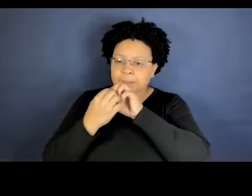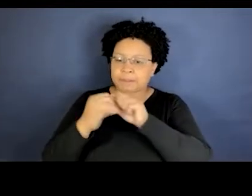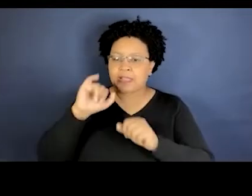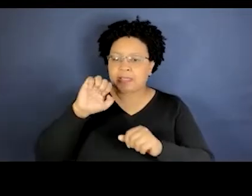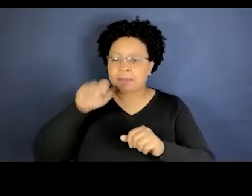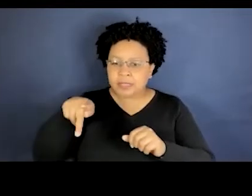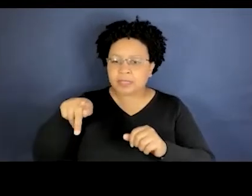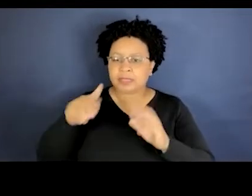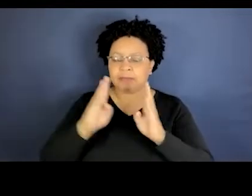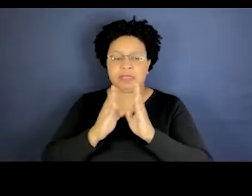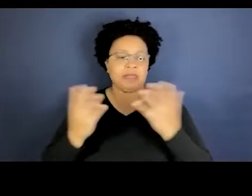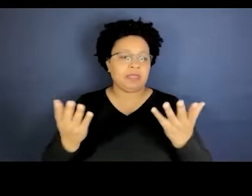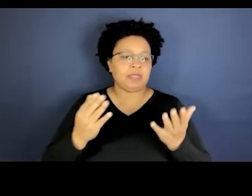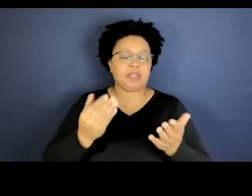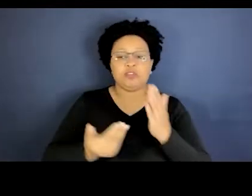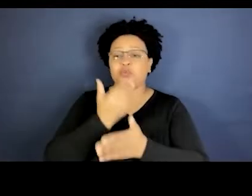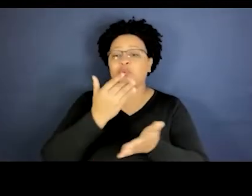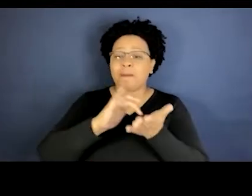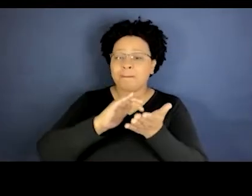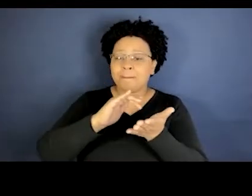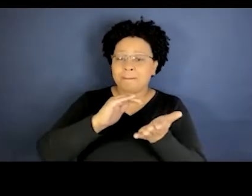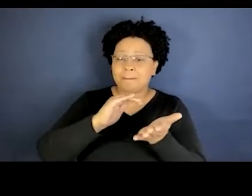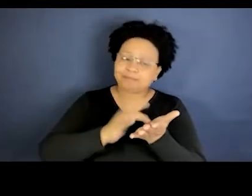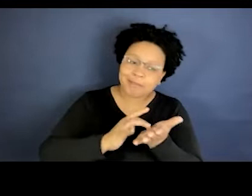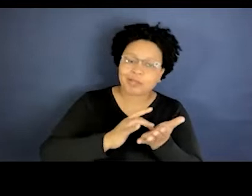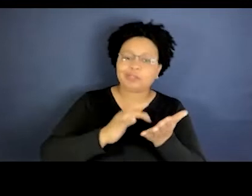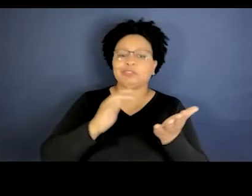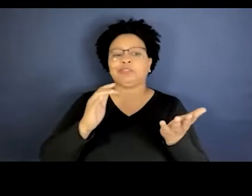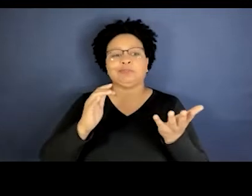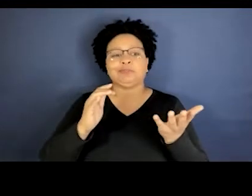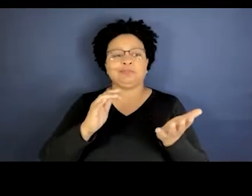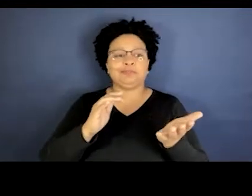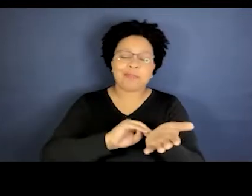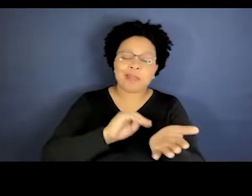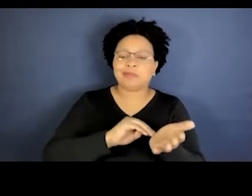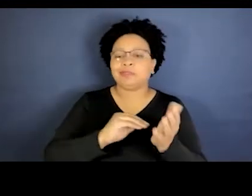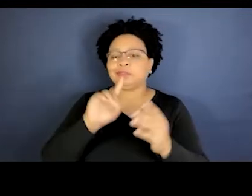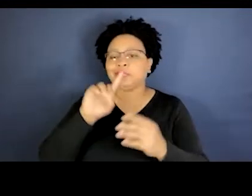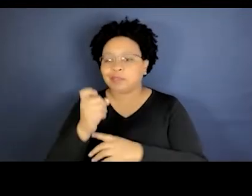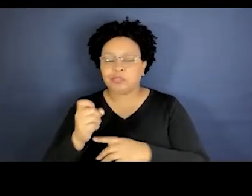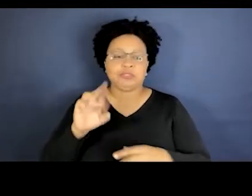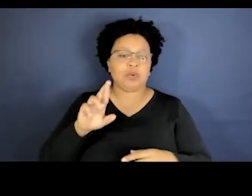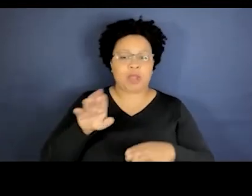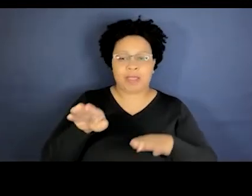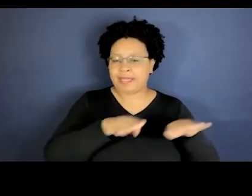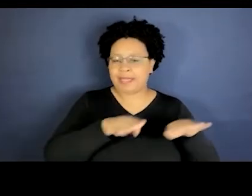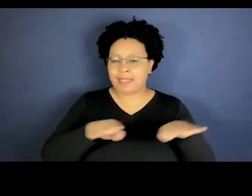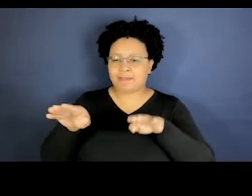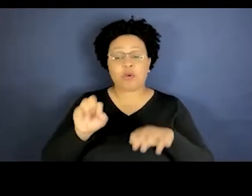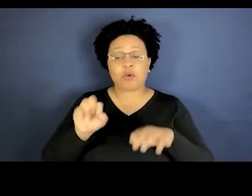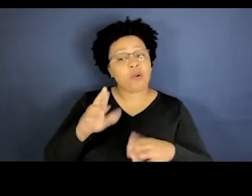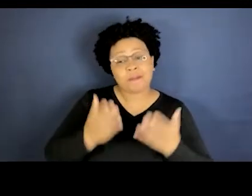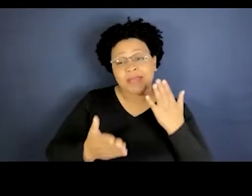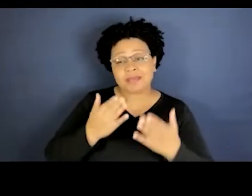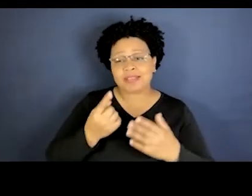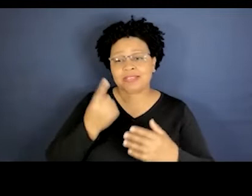some type of behavior, new behavior coming that the mother had never seen for her child, or maybe there was a look, at